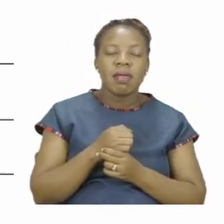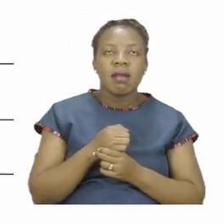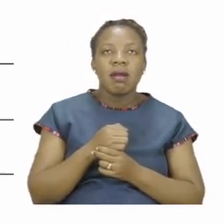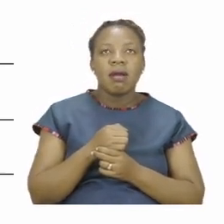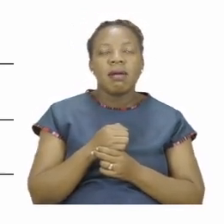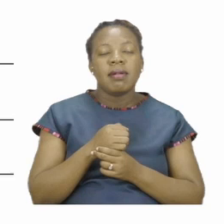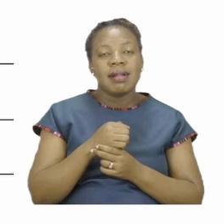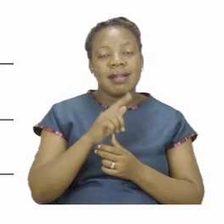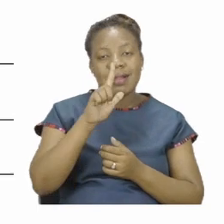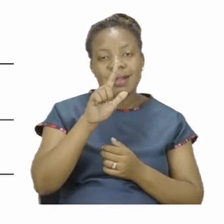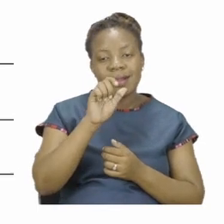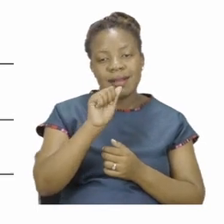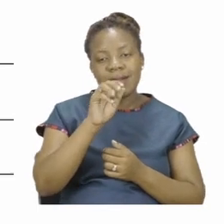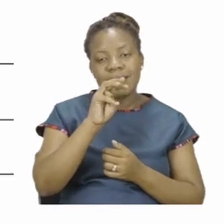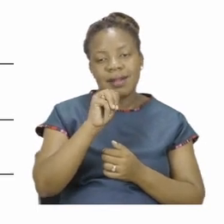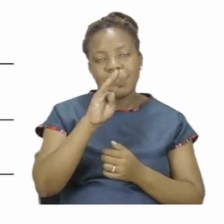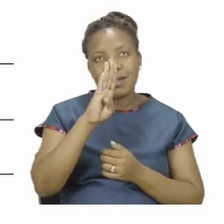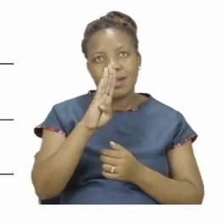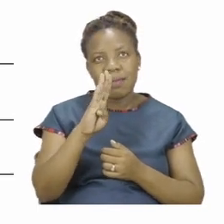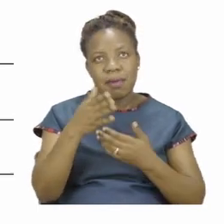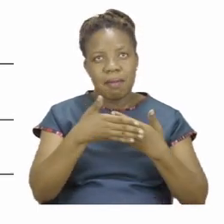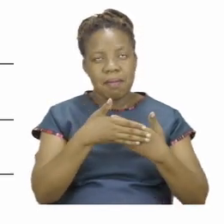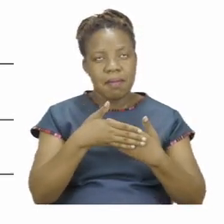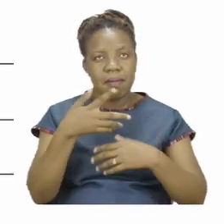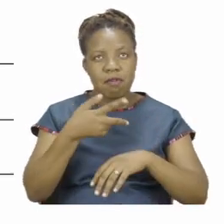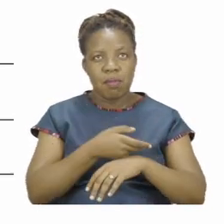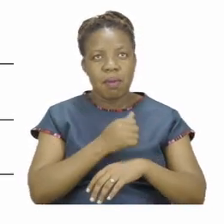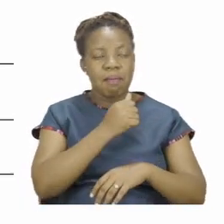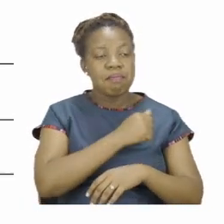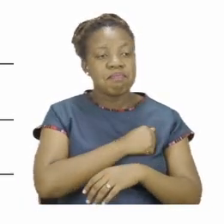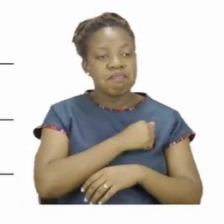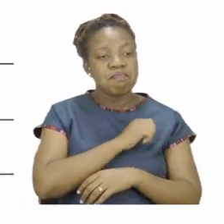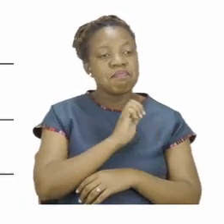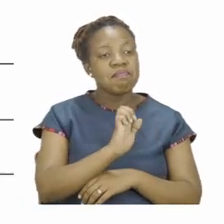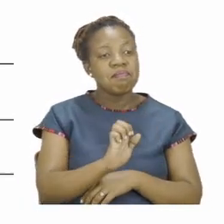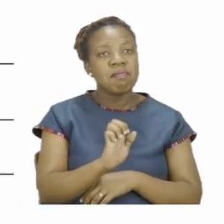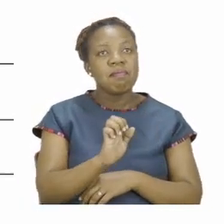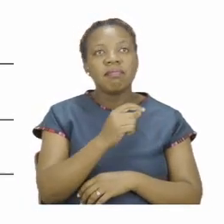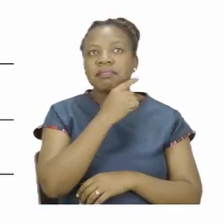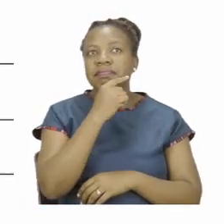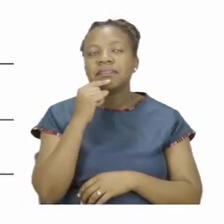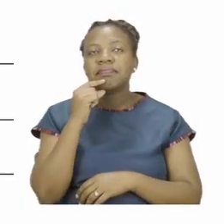lamb? What do we call the mother of a lamb?